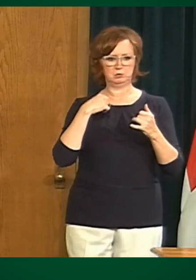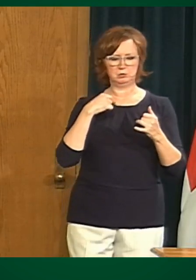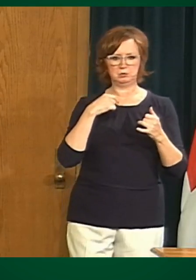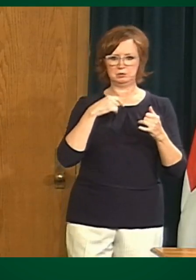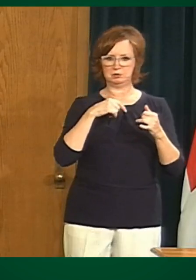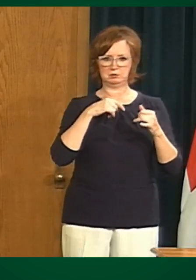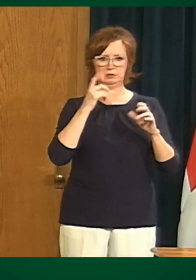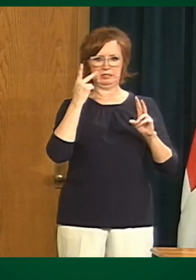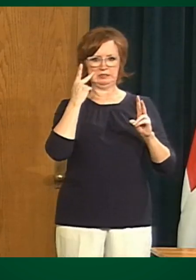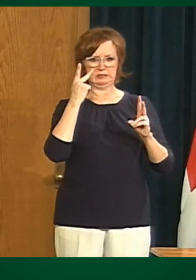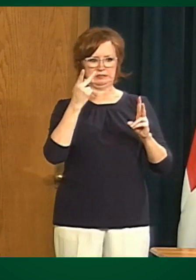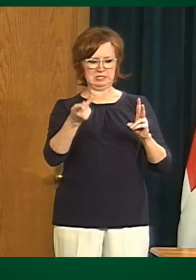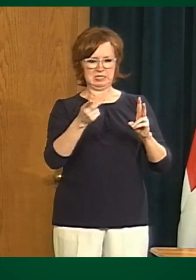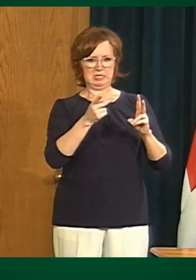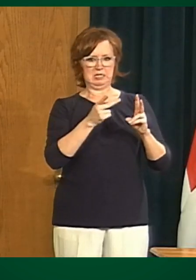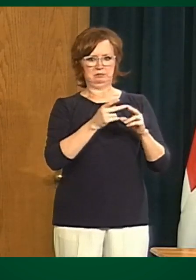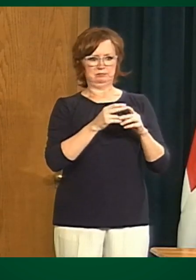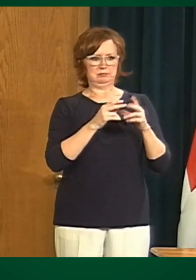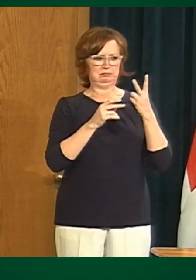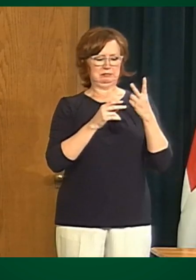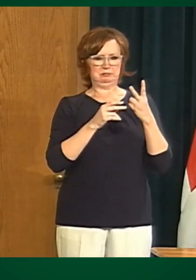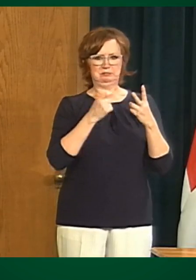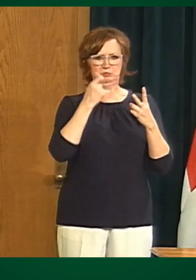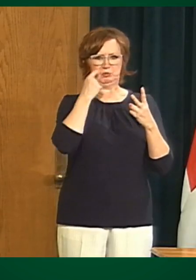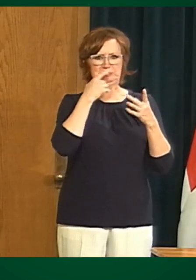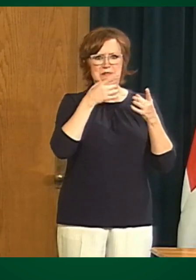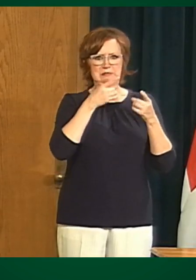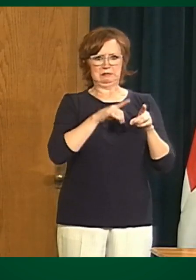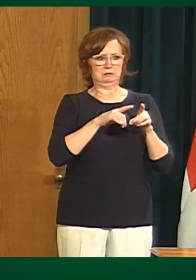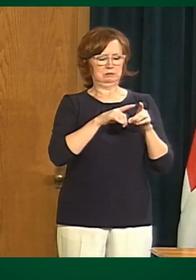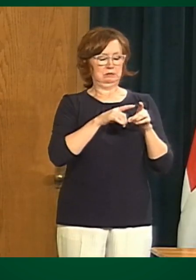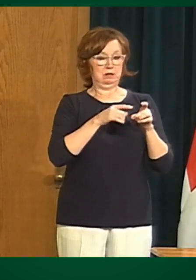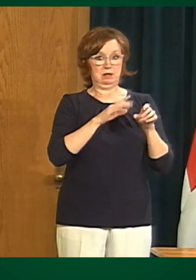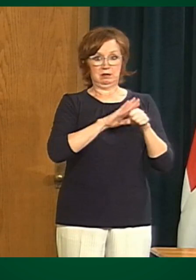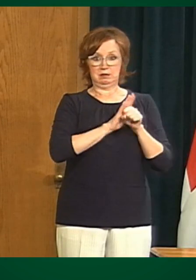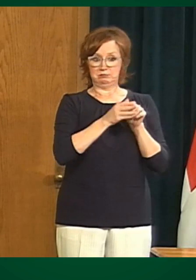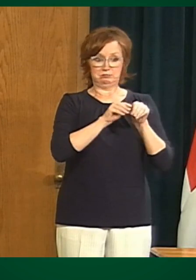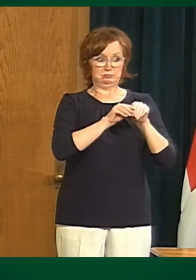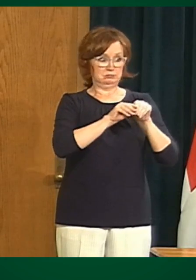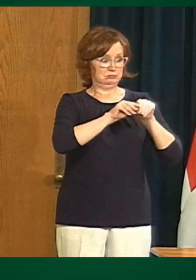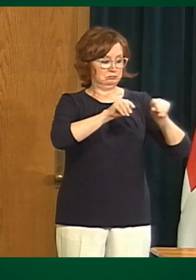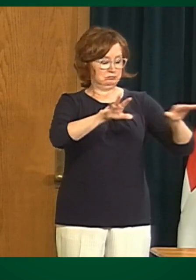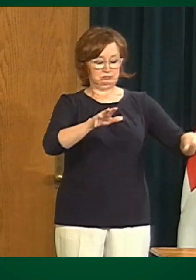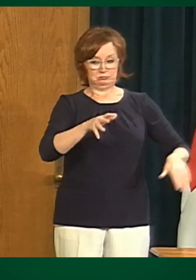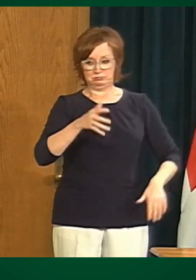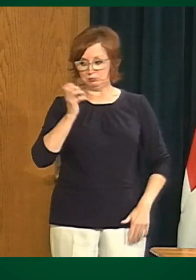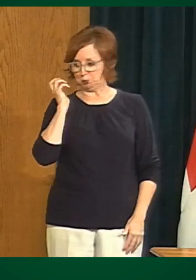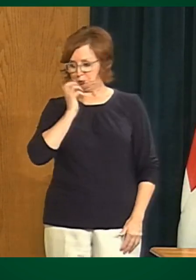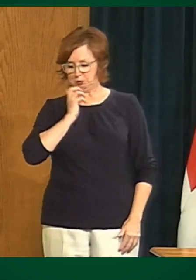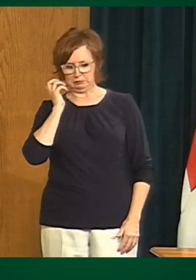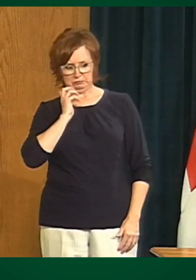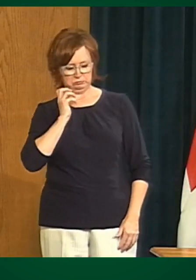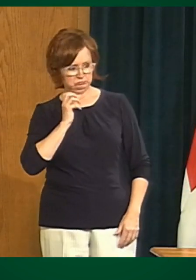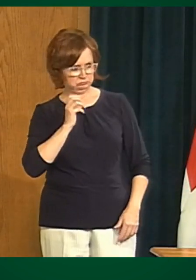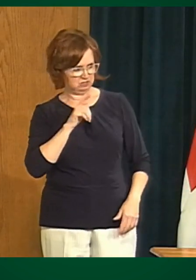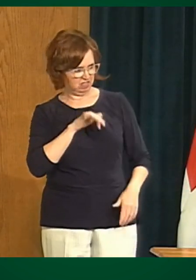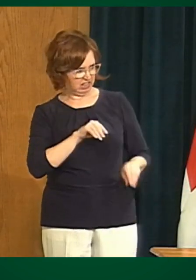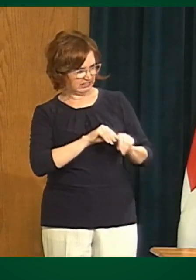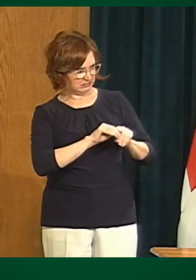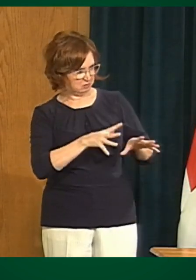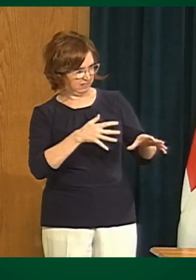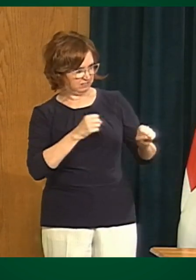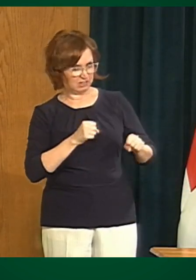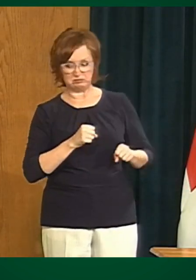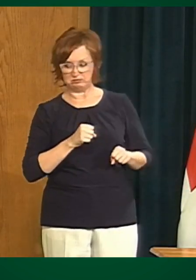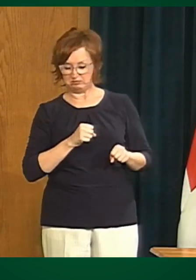contagious this disease can be. We have in Loche a number of cases. We have inadvertently in a facility, in